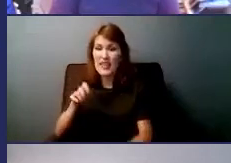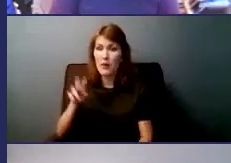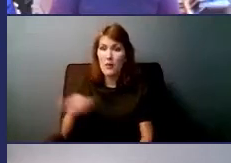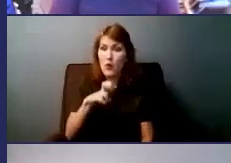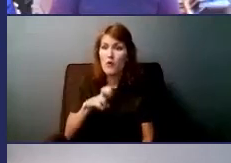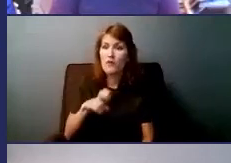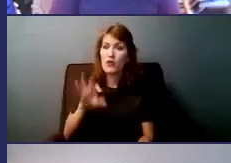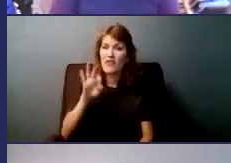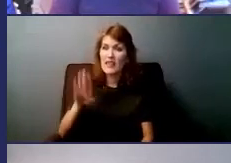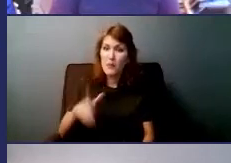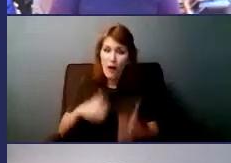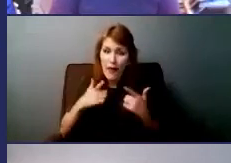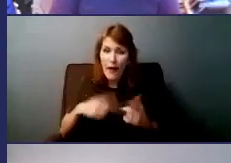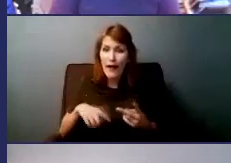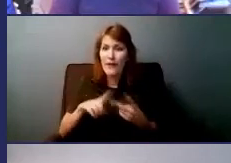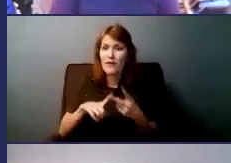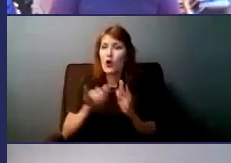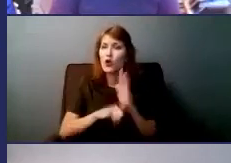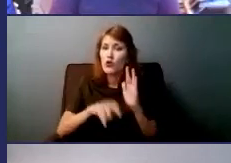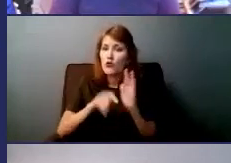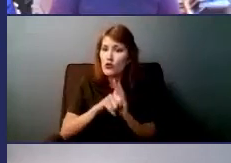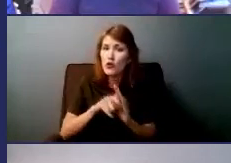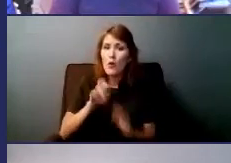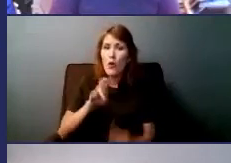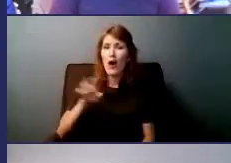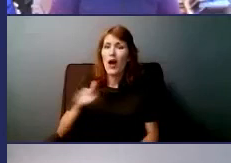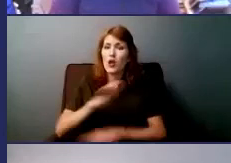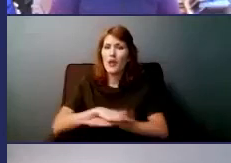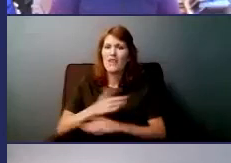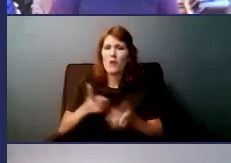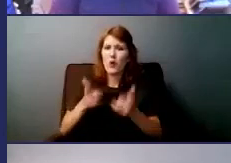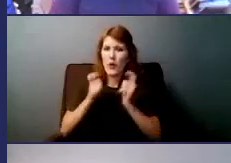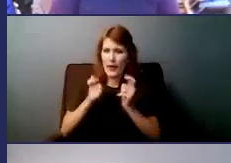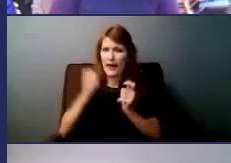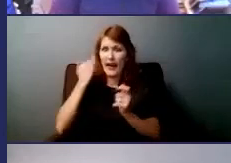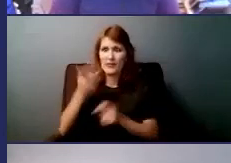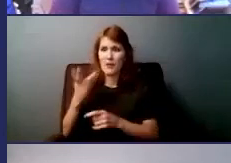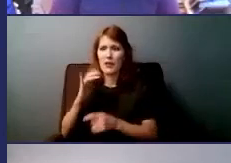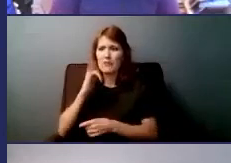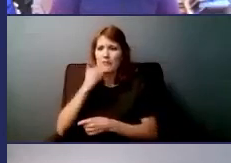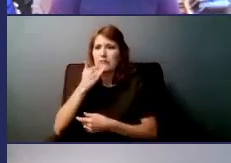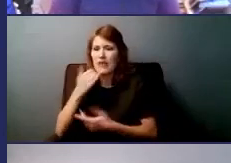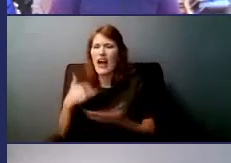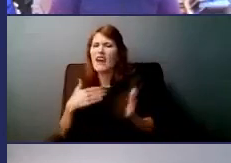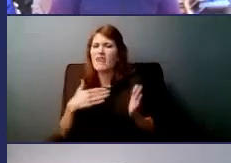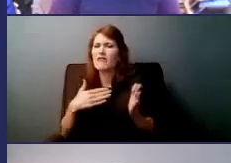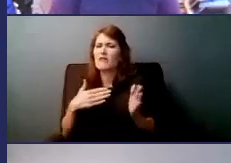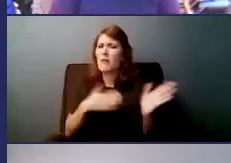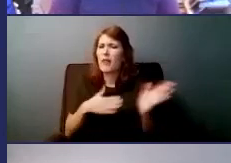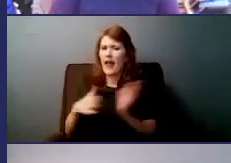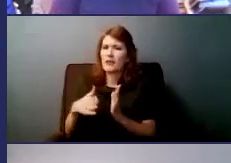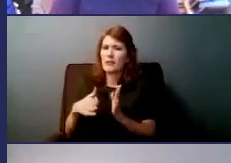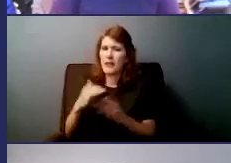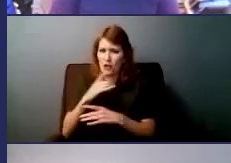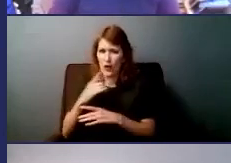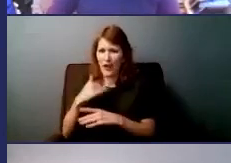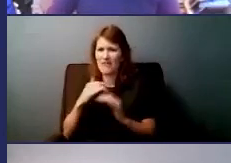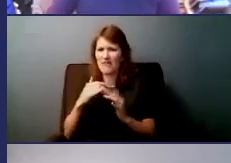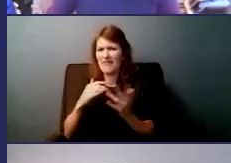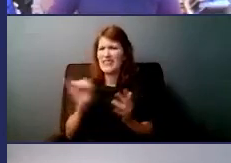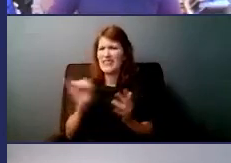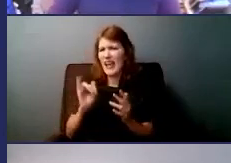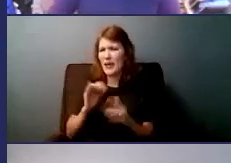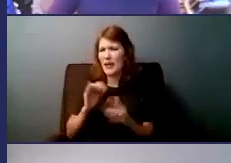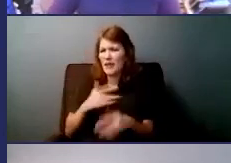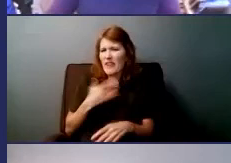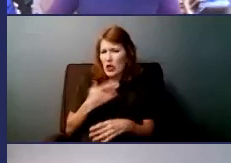move it to another platform quickly, expeditiously, and still have the same sort of event feel to it?